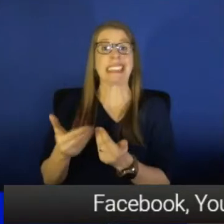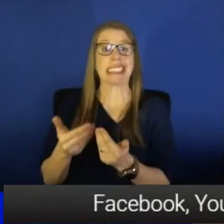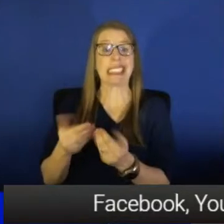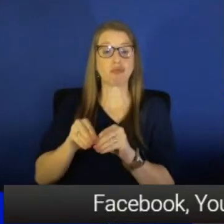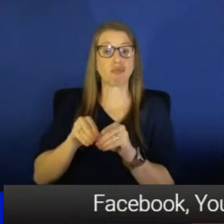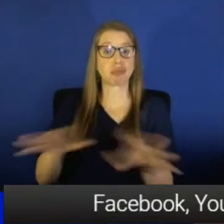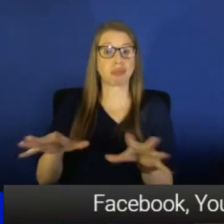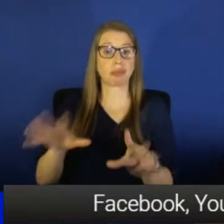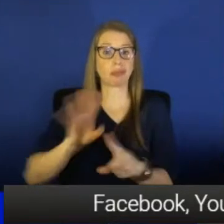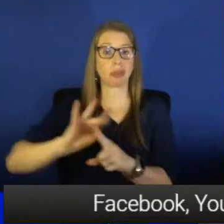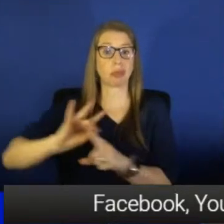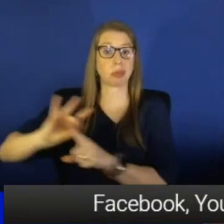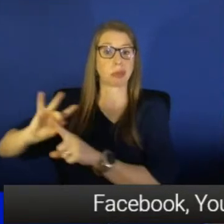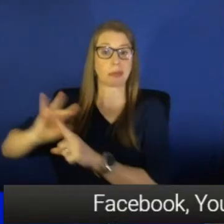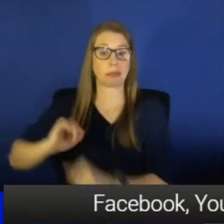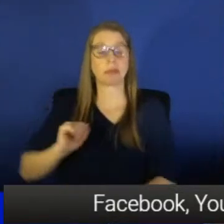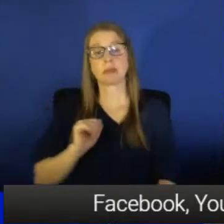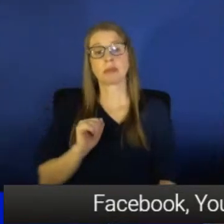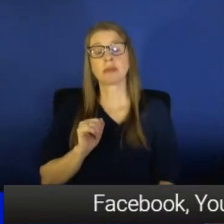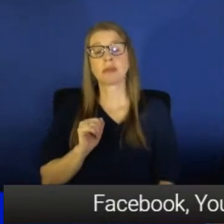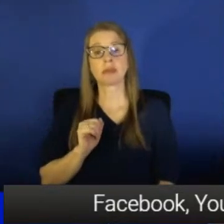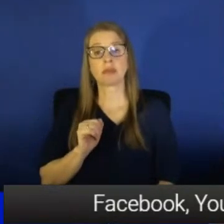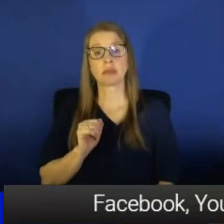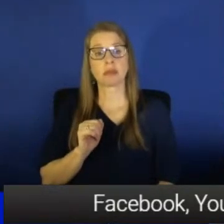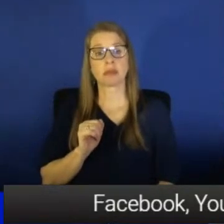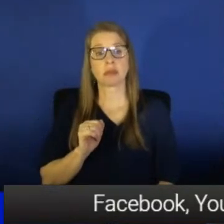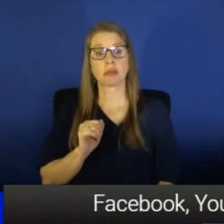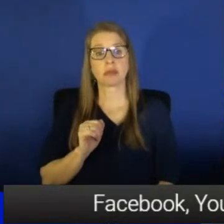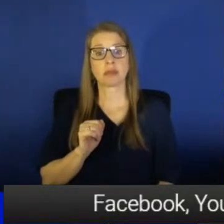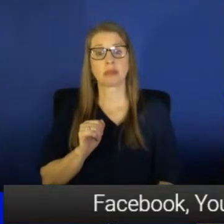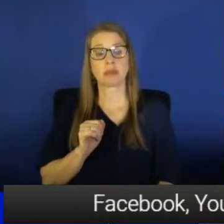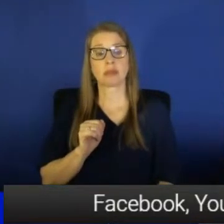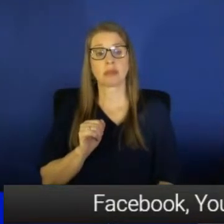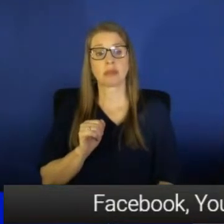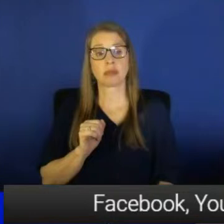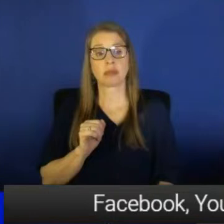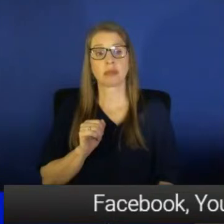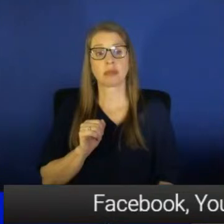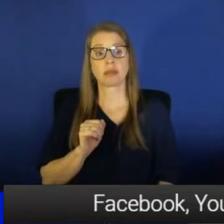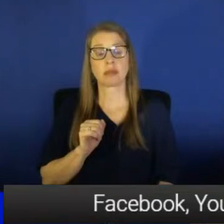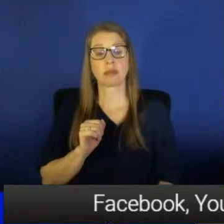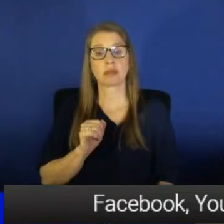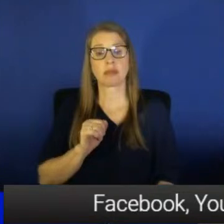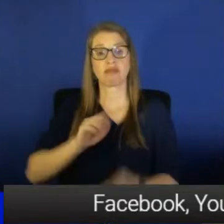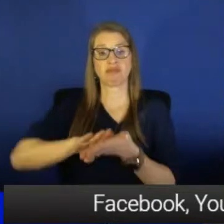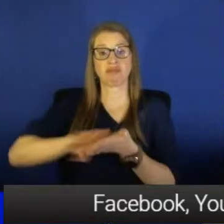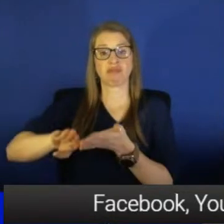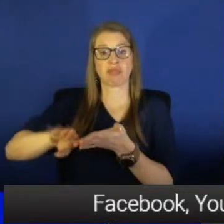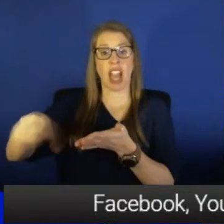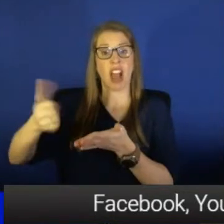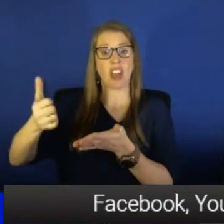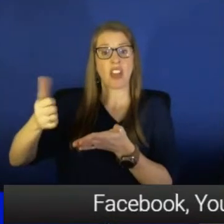it has displaced all the other variants in the United States. It is currently the most